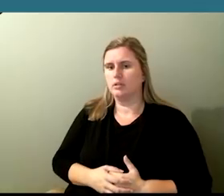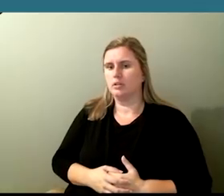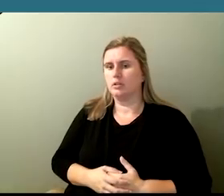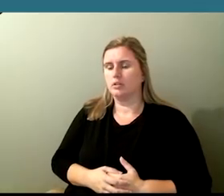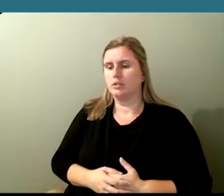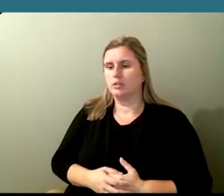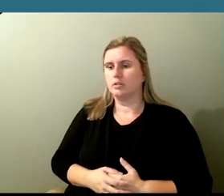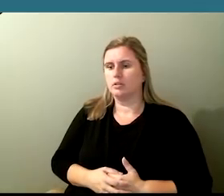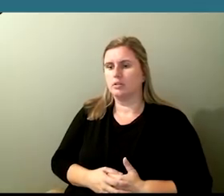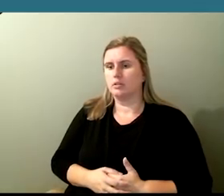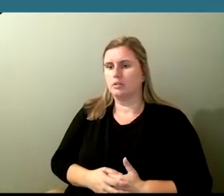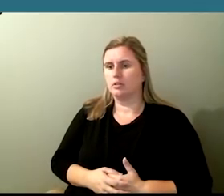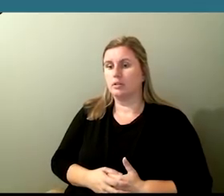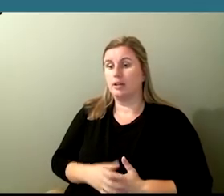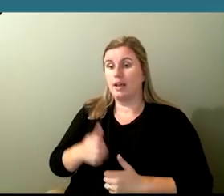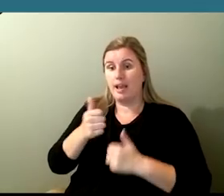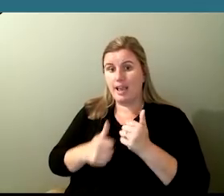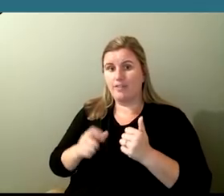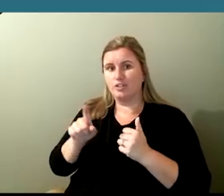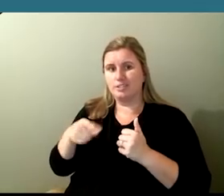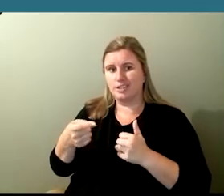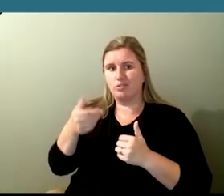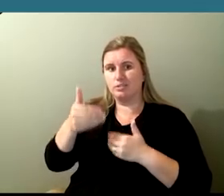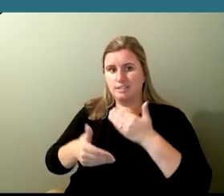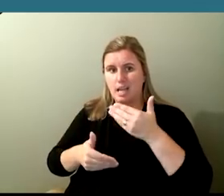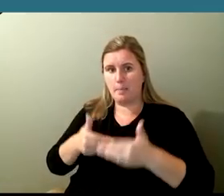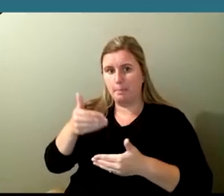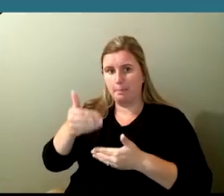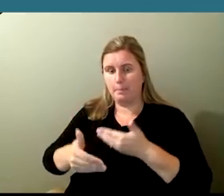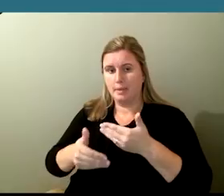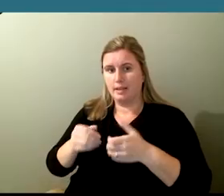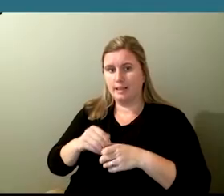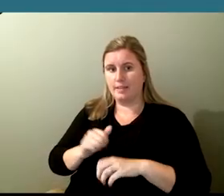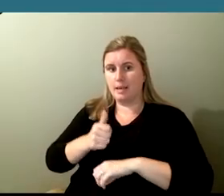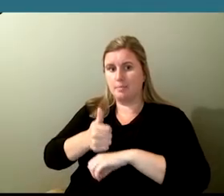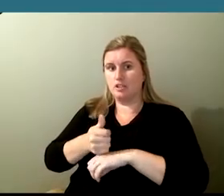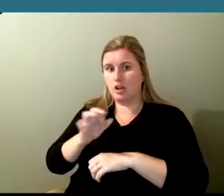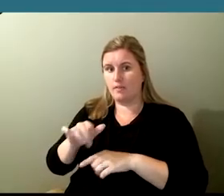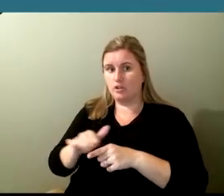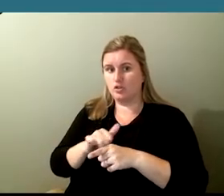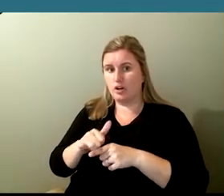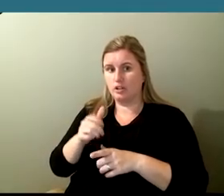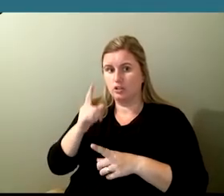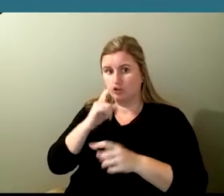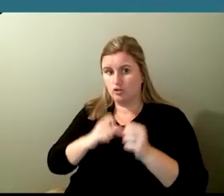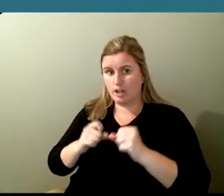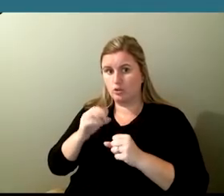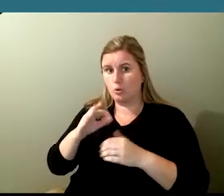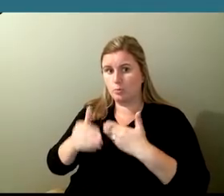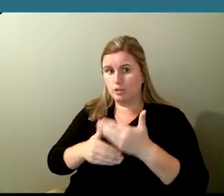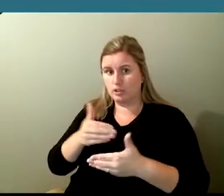where every single step in the implementation of the training strategy or training